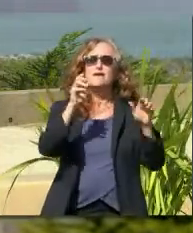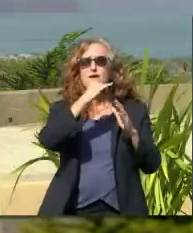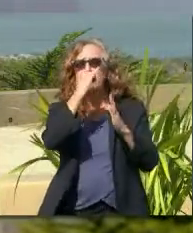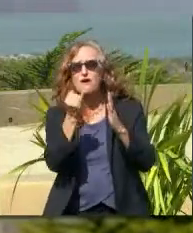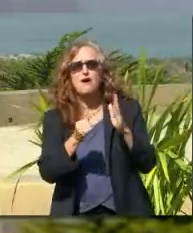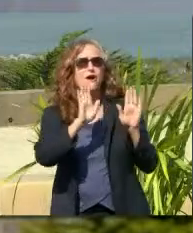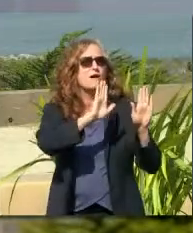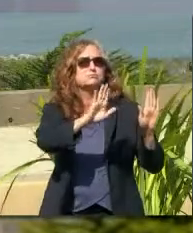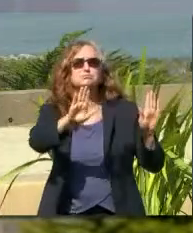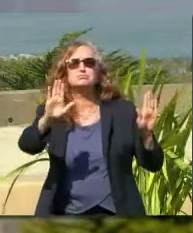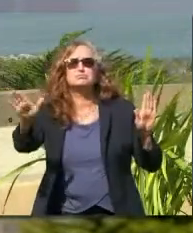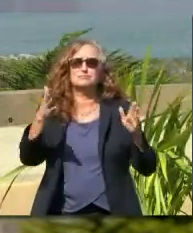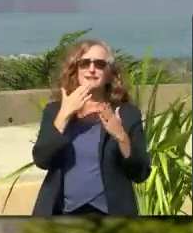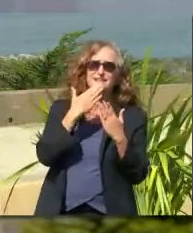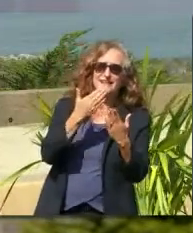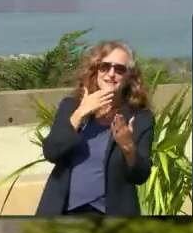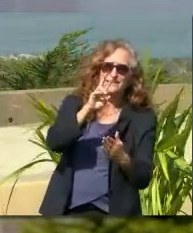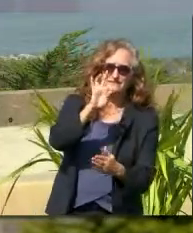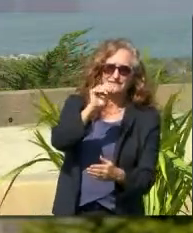much.